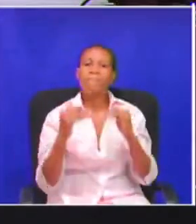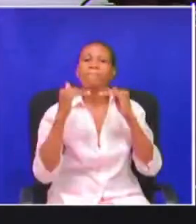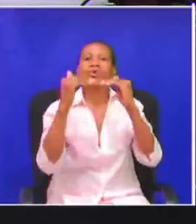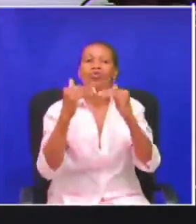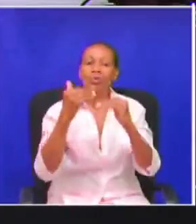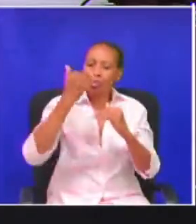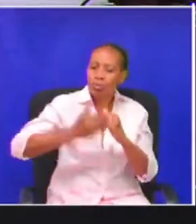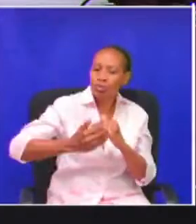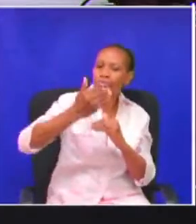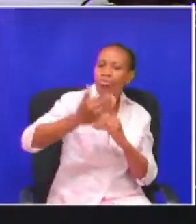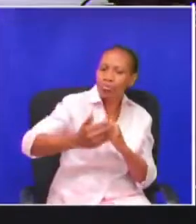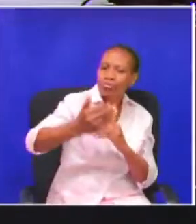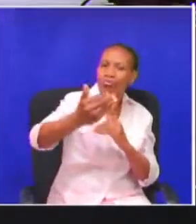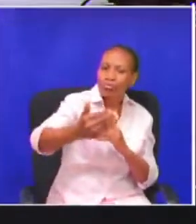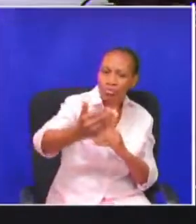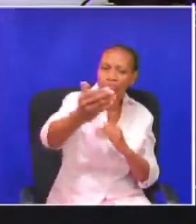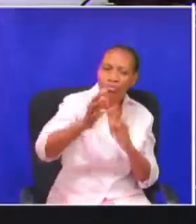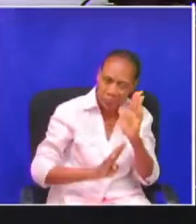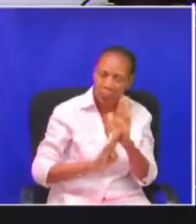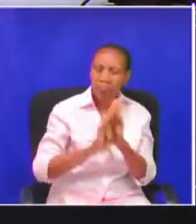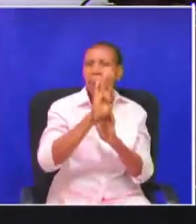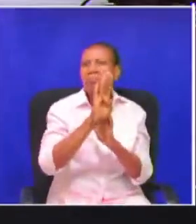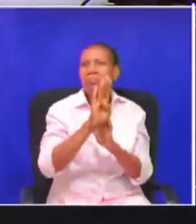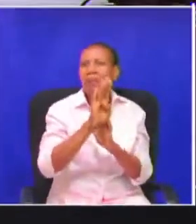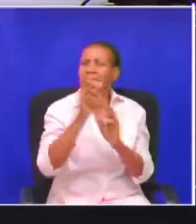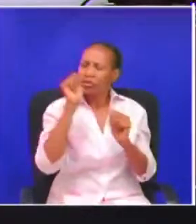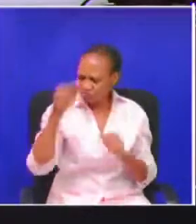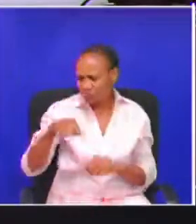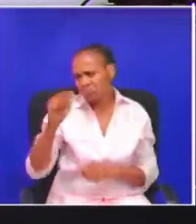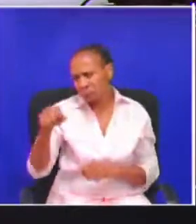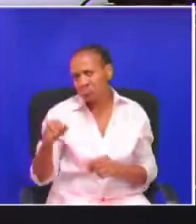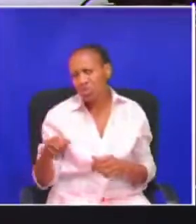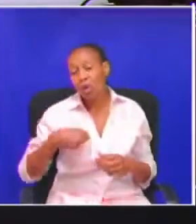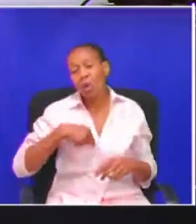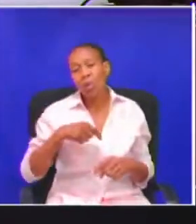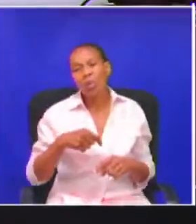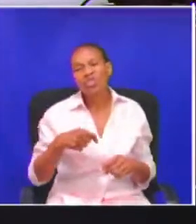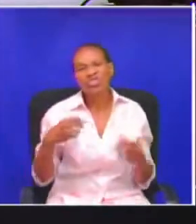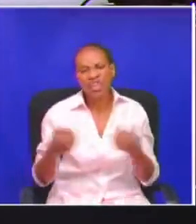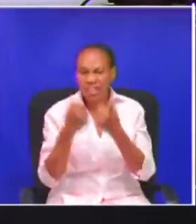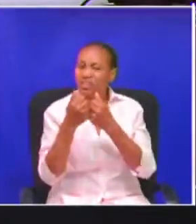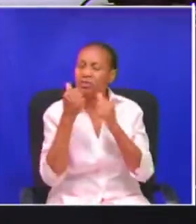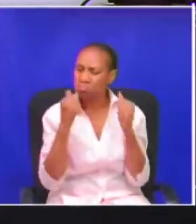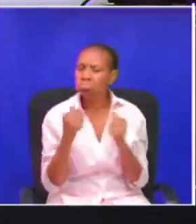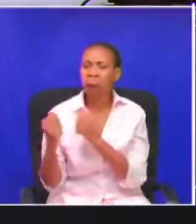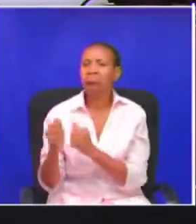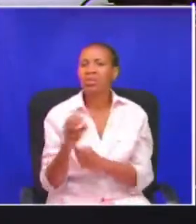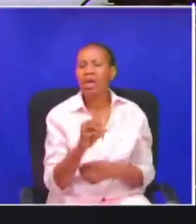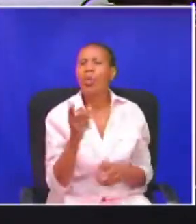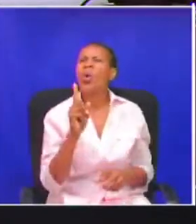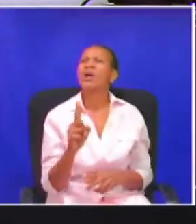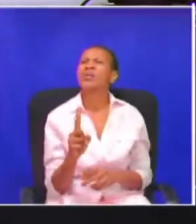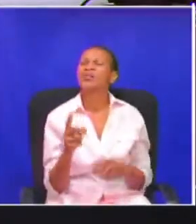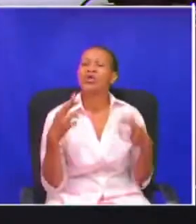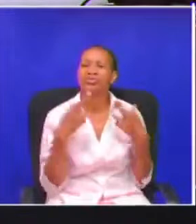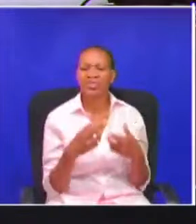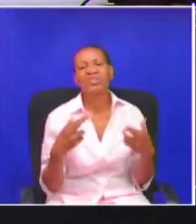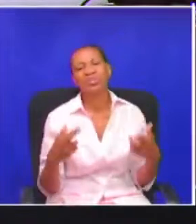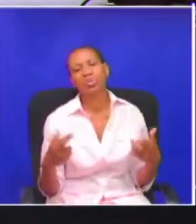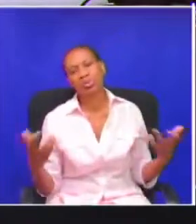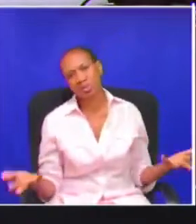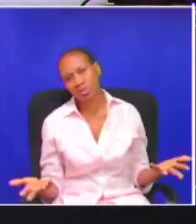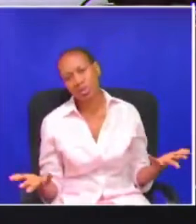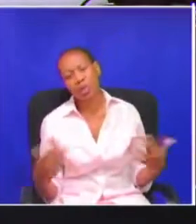ongoing basis. Of course, what holds us back is our resources. We don't have the